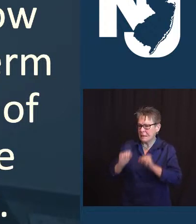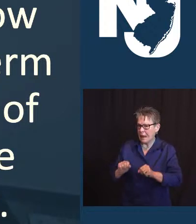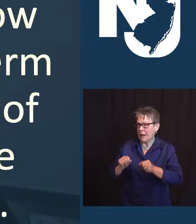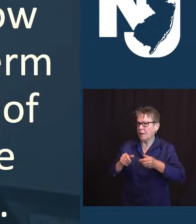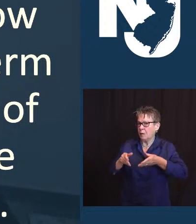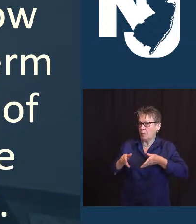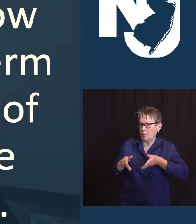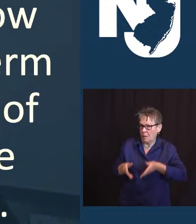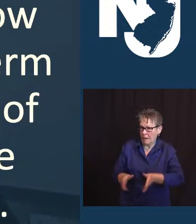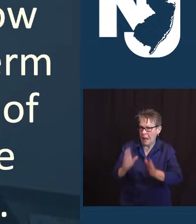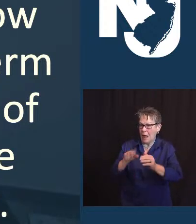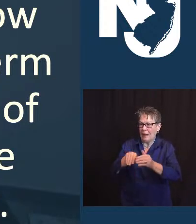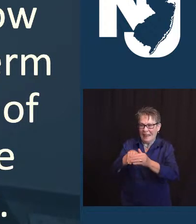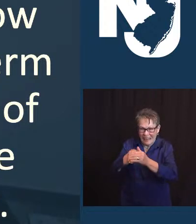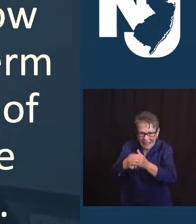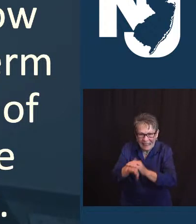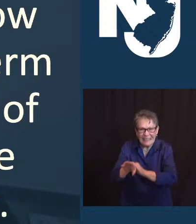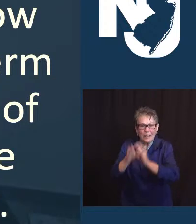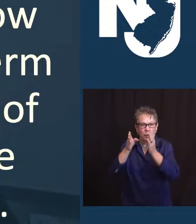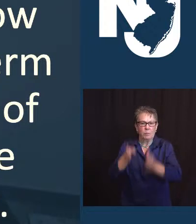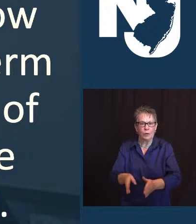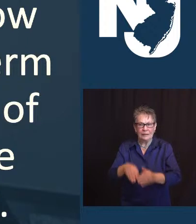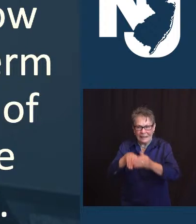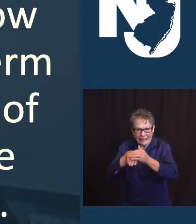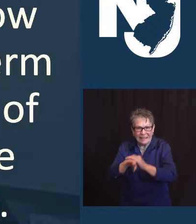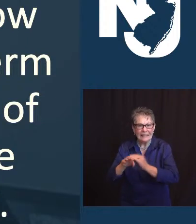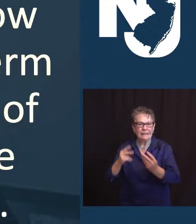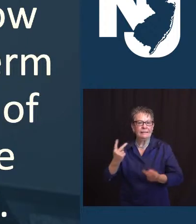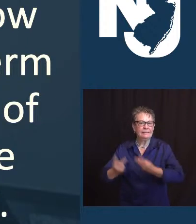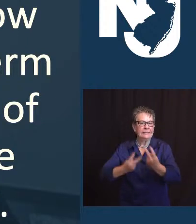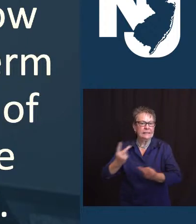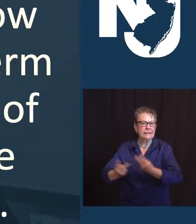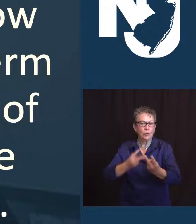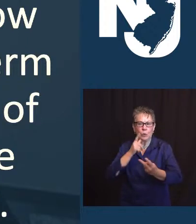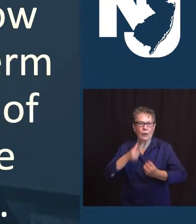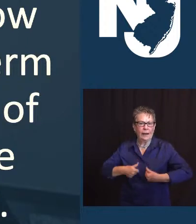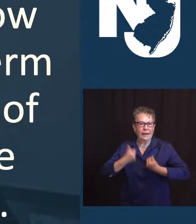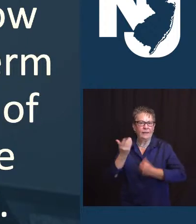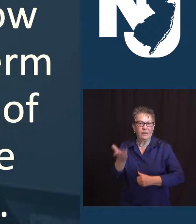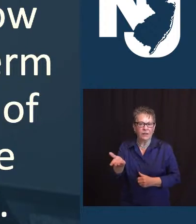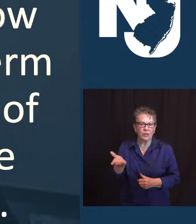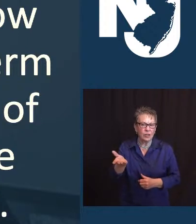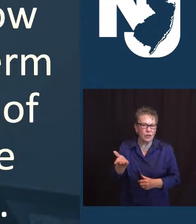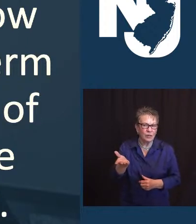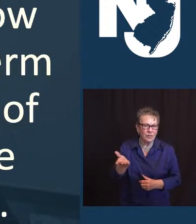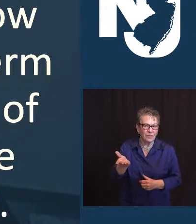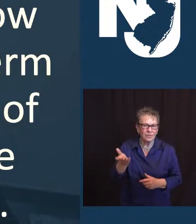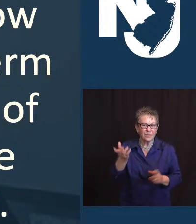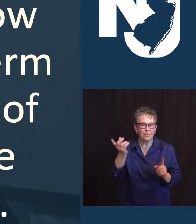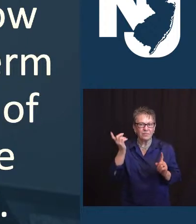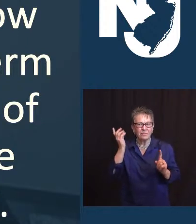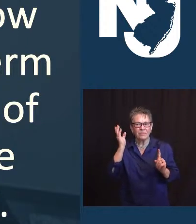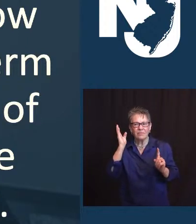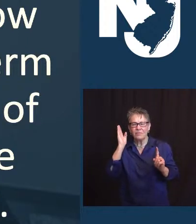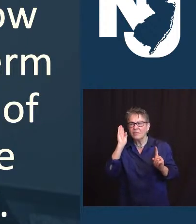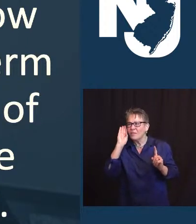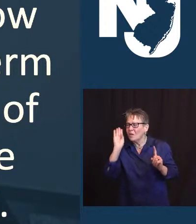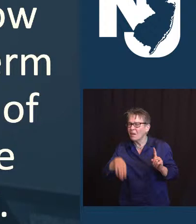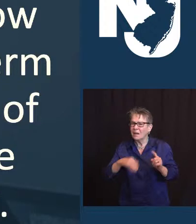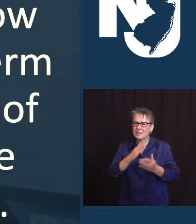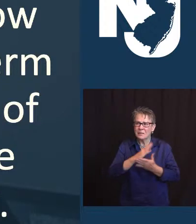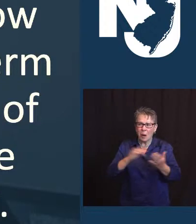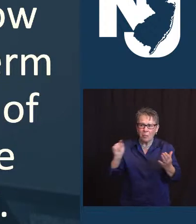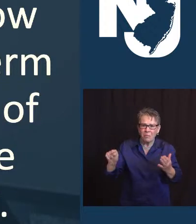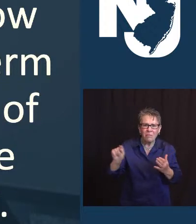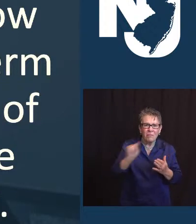their loved ones. We know that some residents are suffering from the impact of social isolation. I say some, I think we can